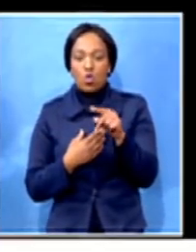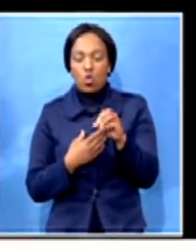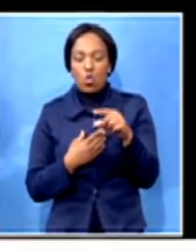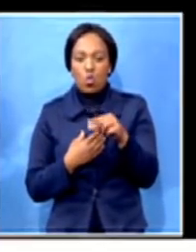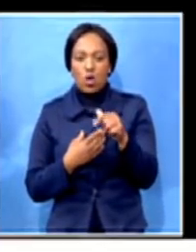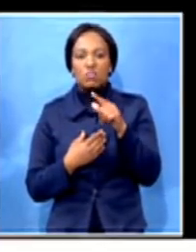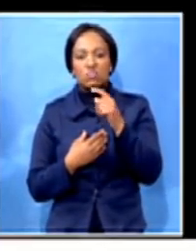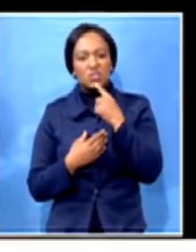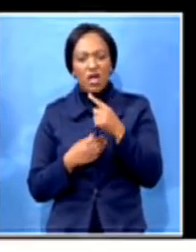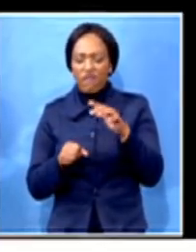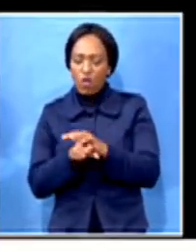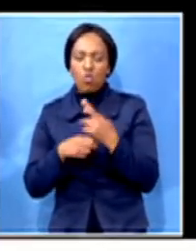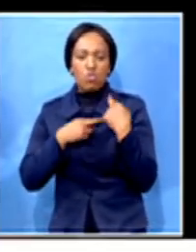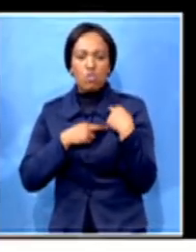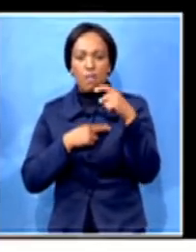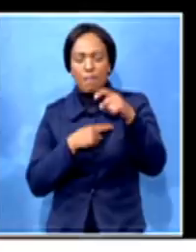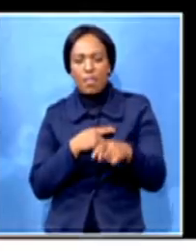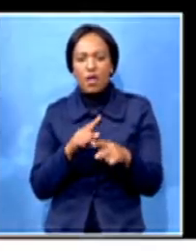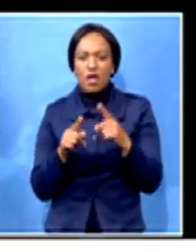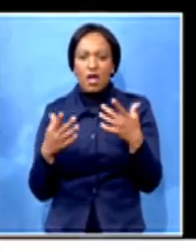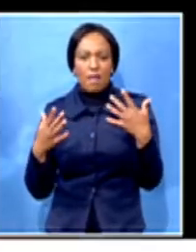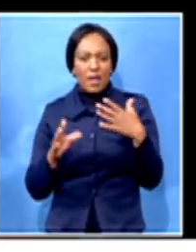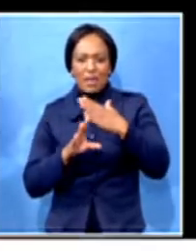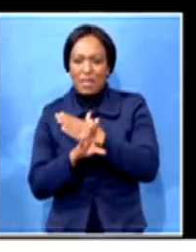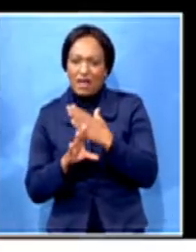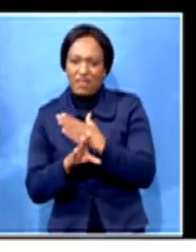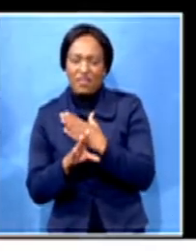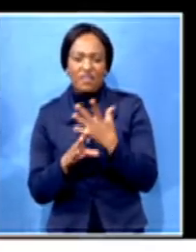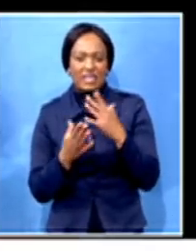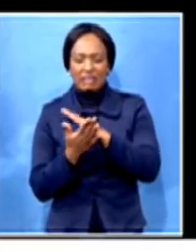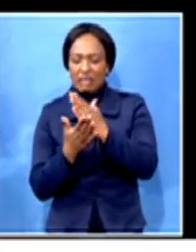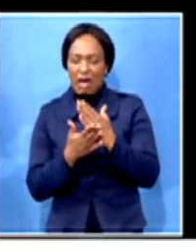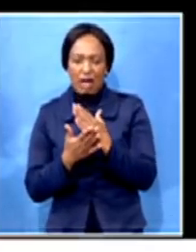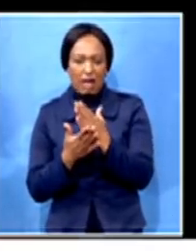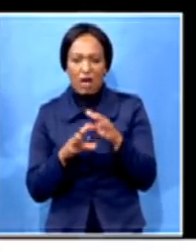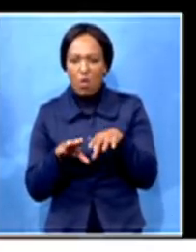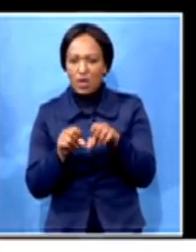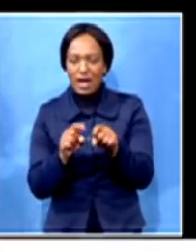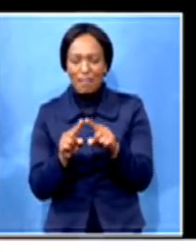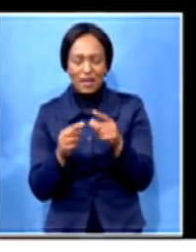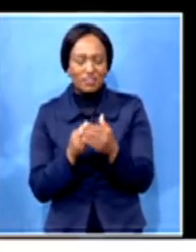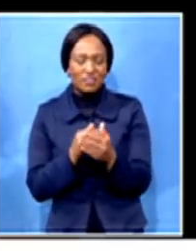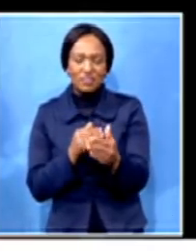ownership, but without benefiting the private shareholders who are currently shareholders, that's a meaningless argument in the